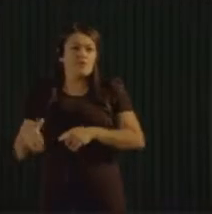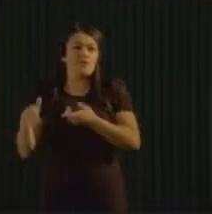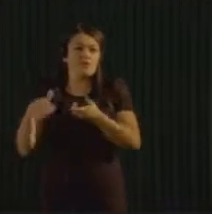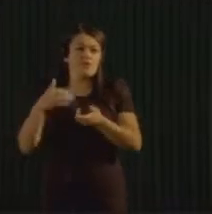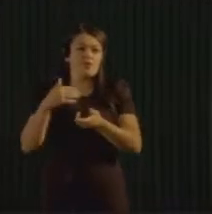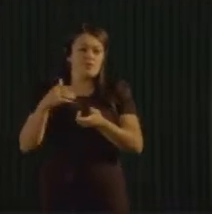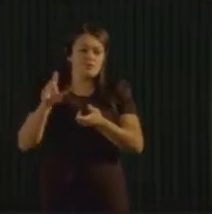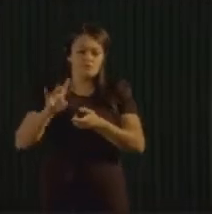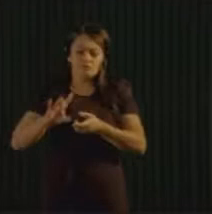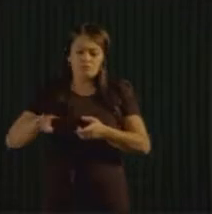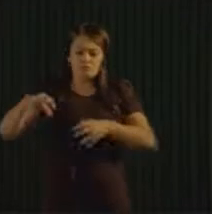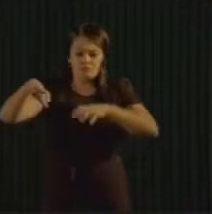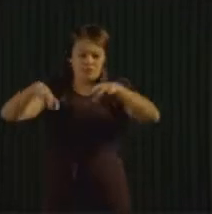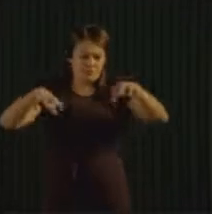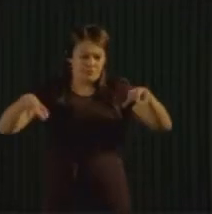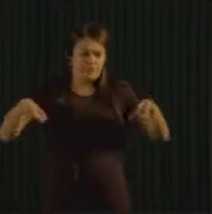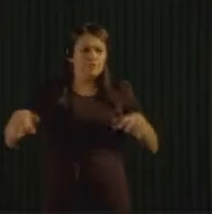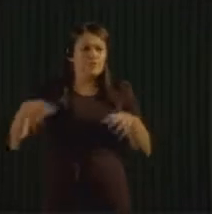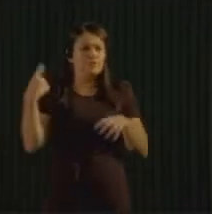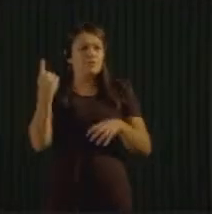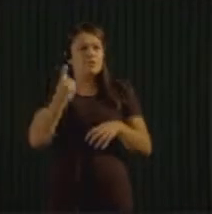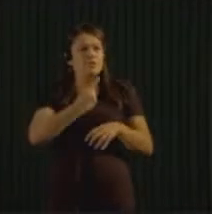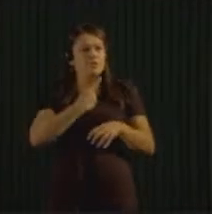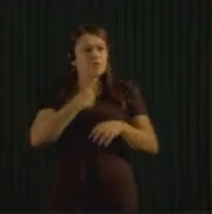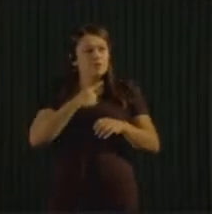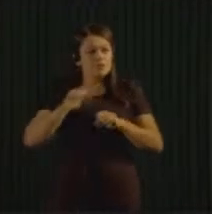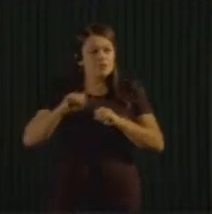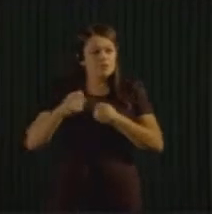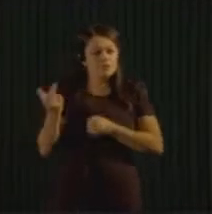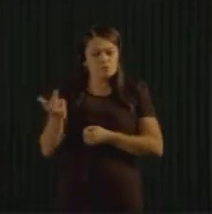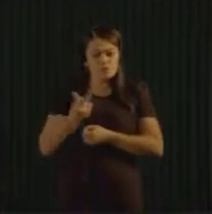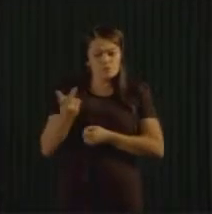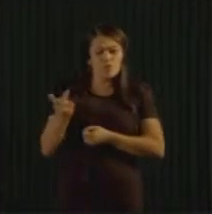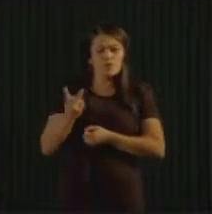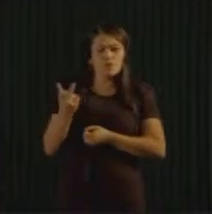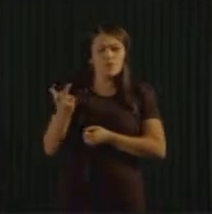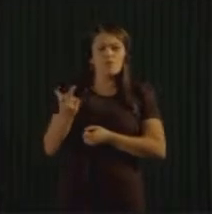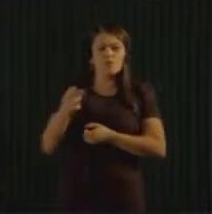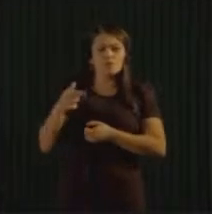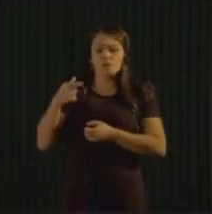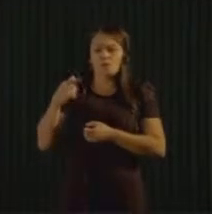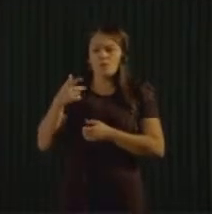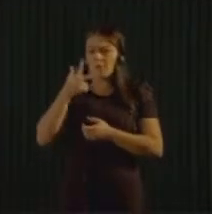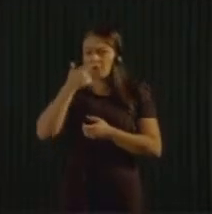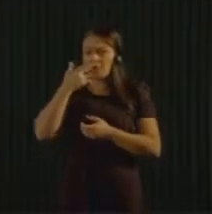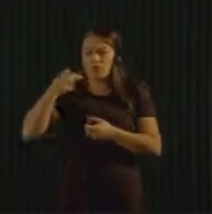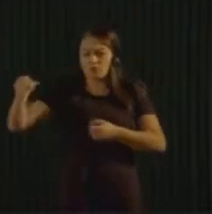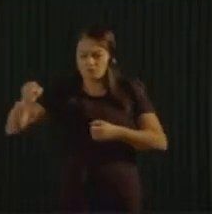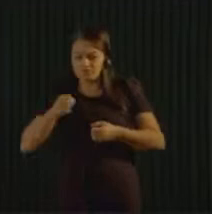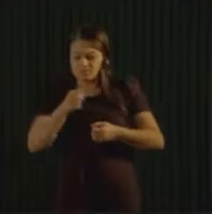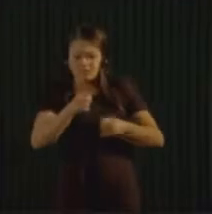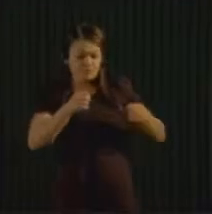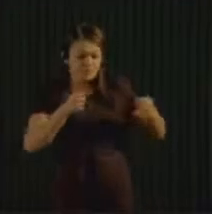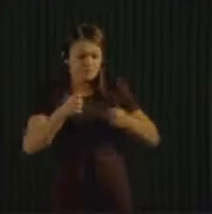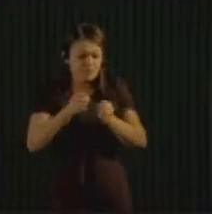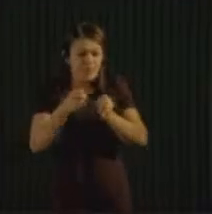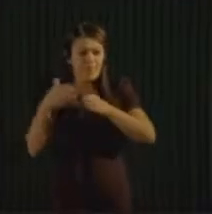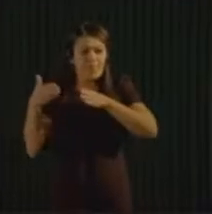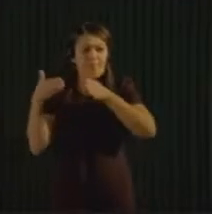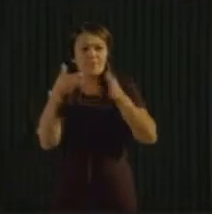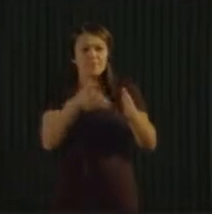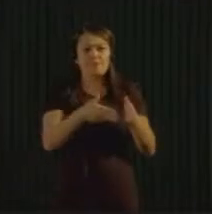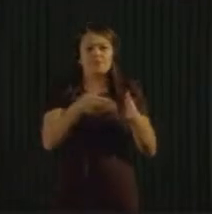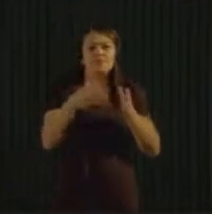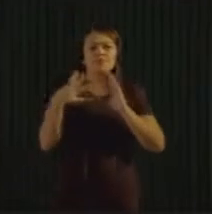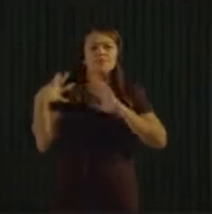same time, we utilize something similar as a engagement procedure of interviewing, research, and so on